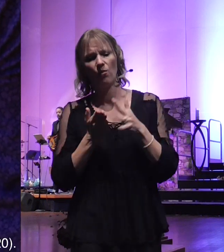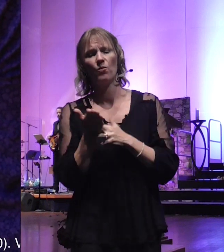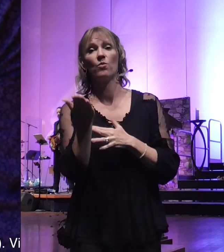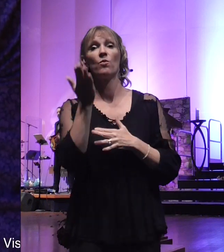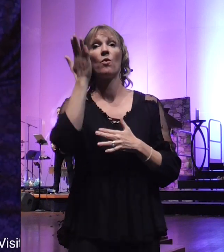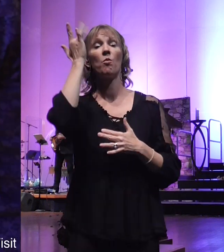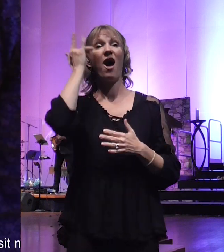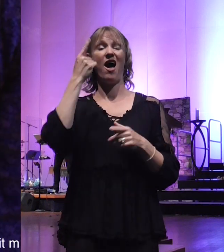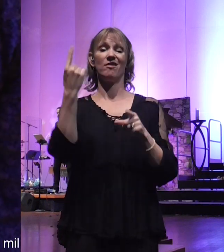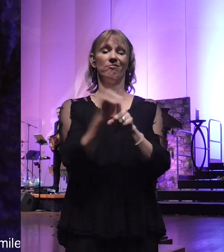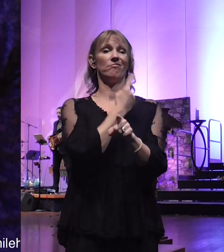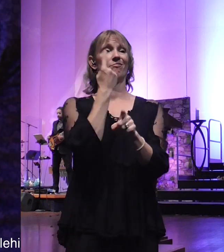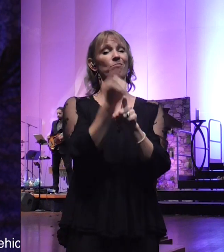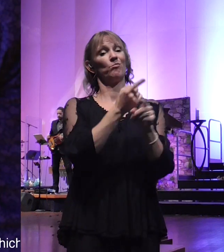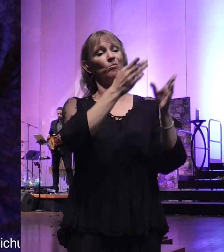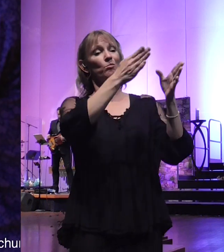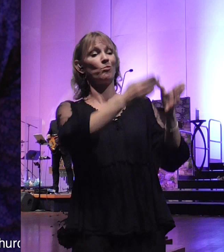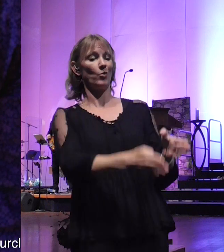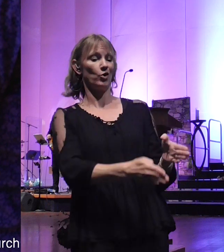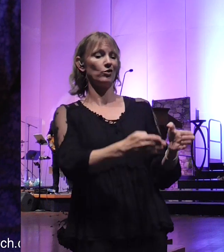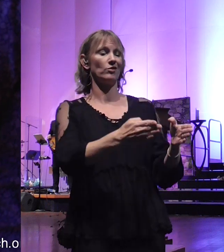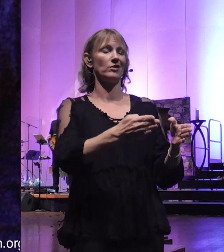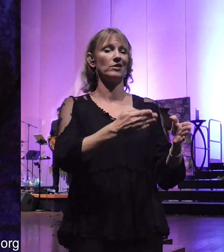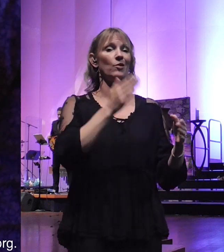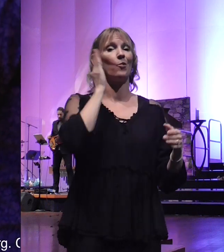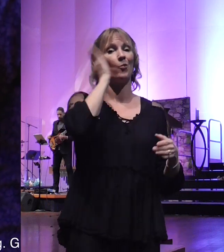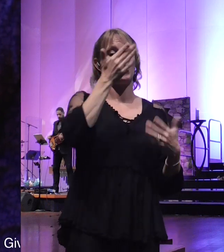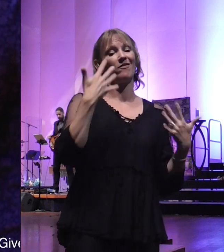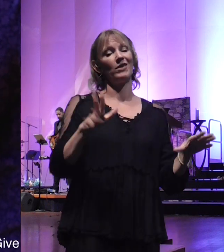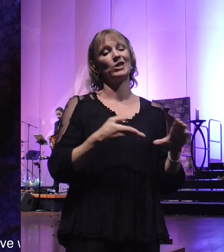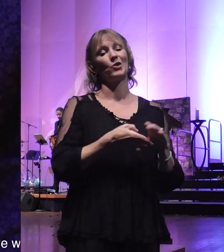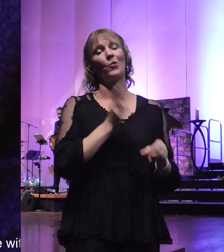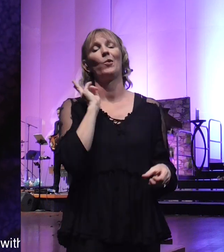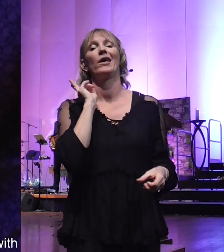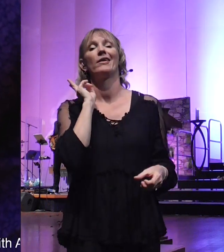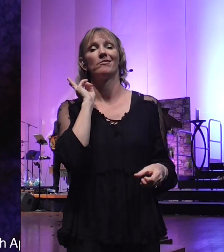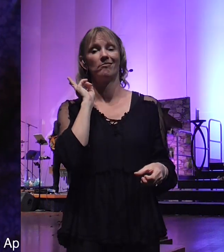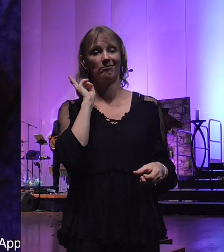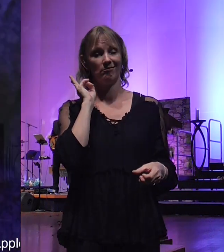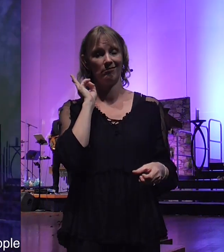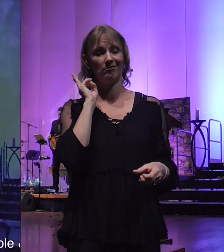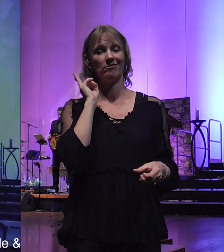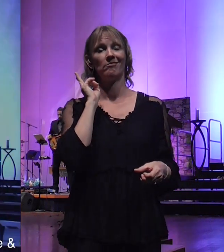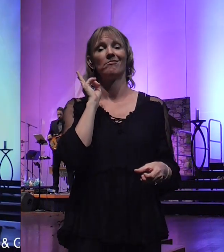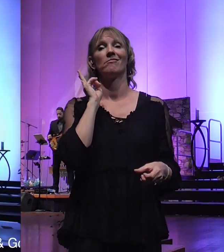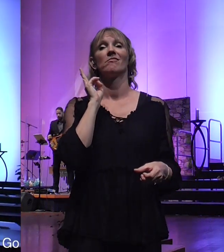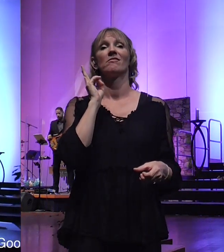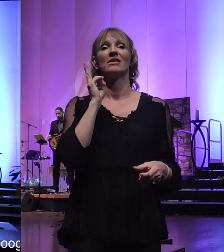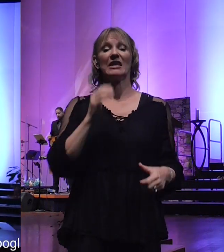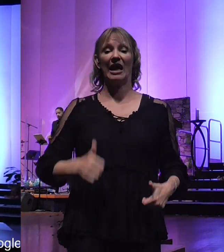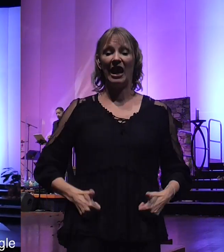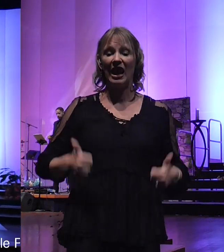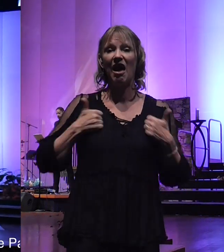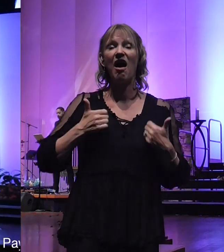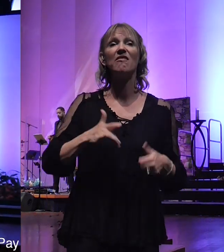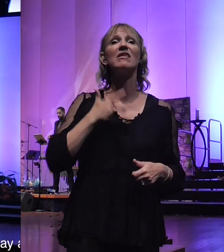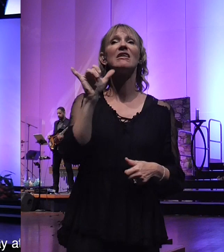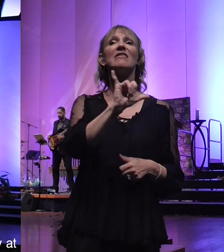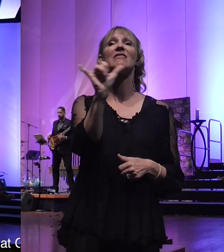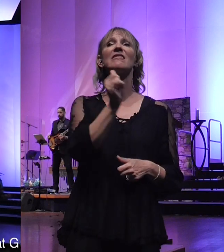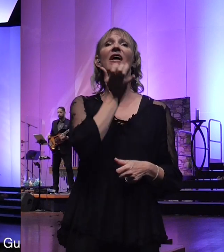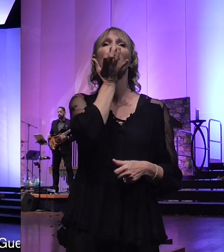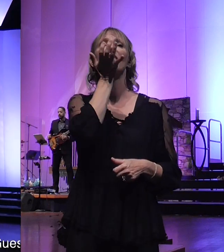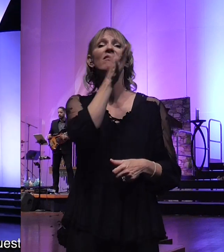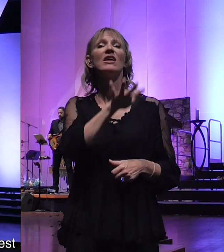ordinary mortal would have quit by now. With a life like a